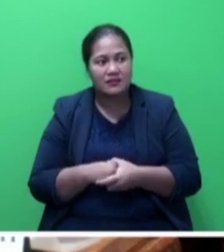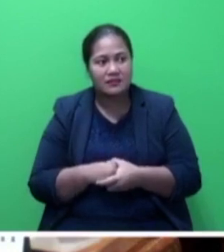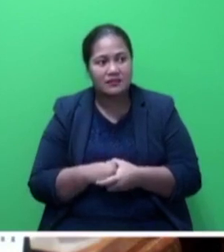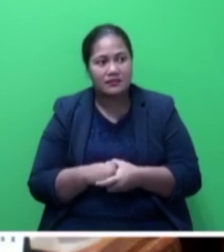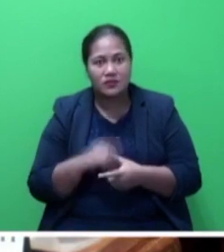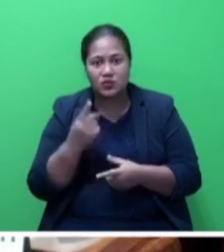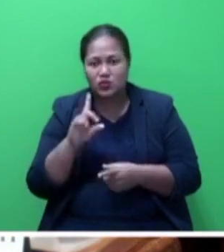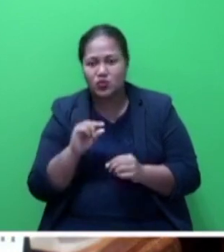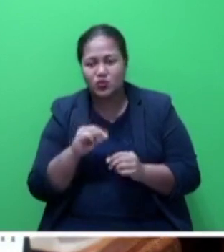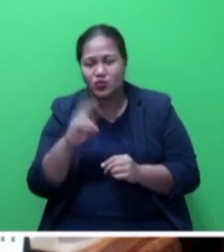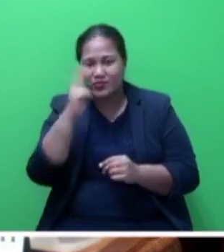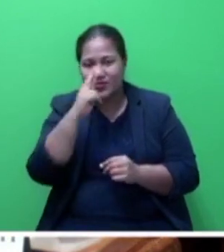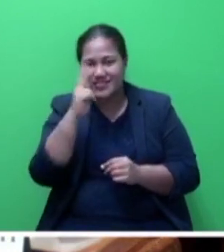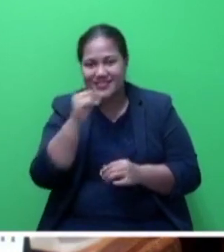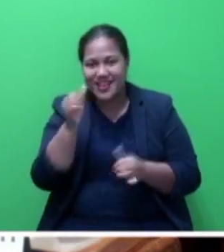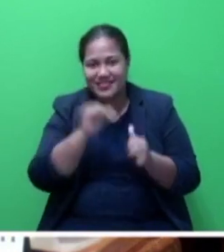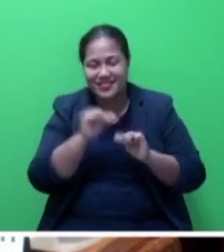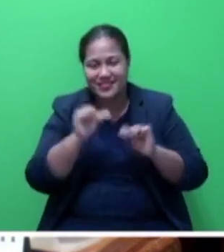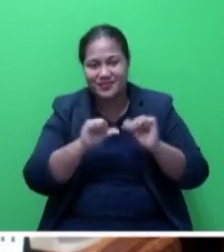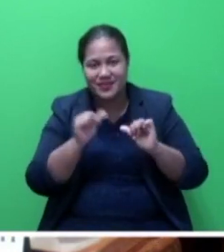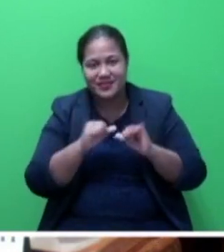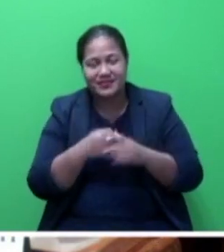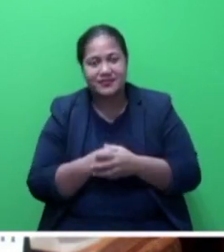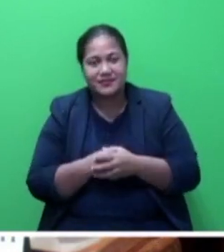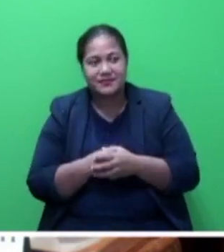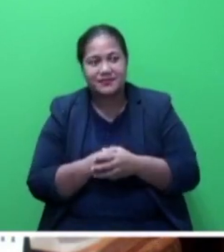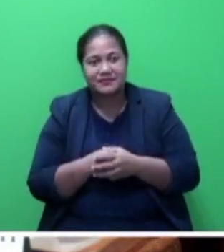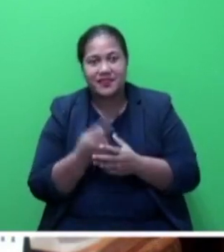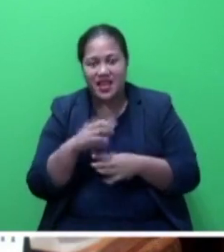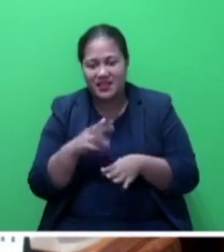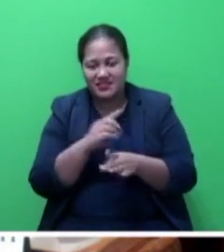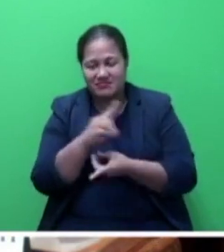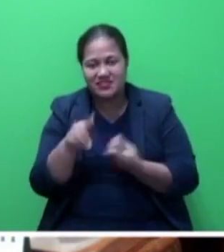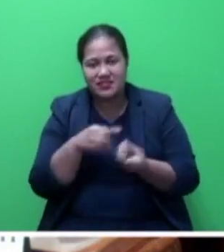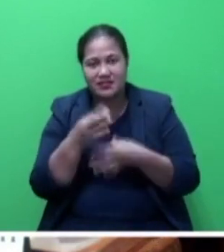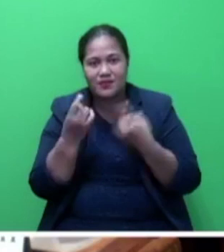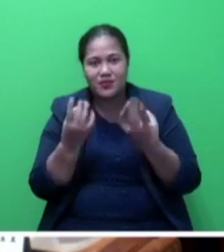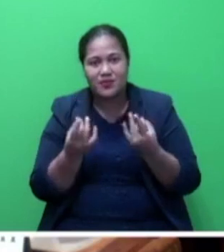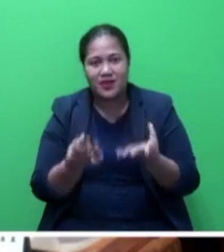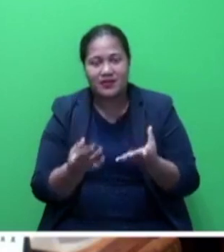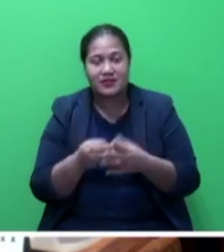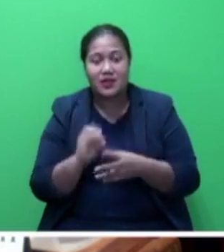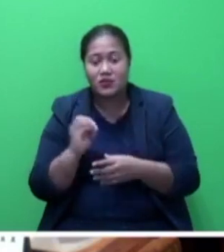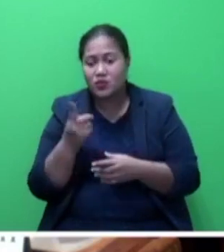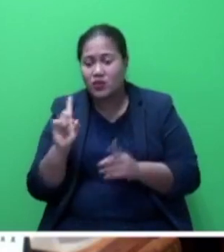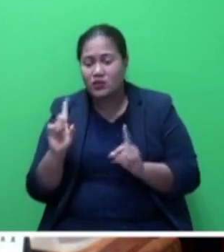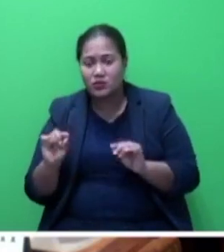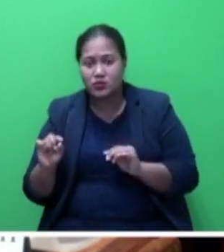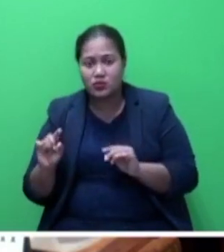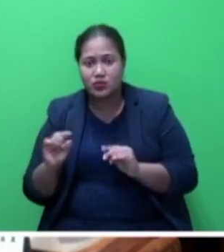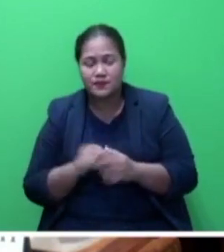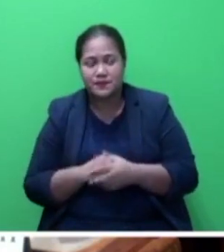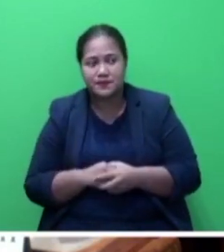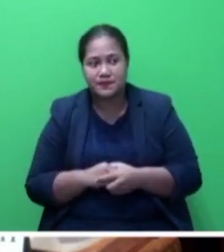risk assessments and disaster preparedness. What they do, Mr. Speaker, sir, is